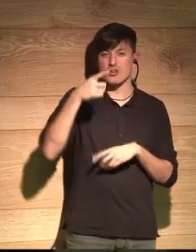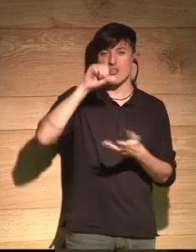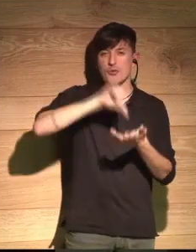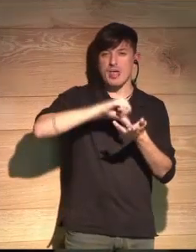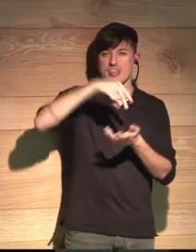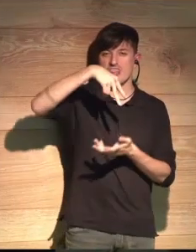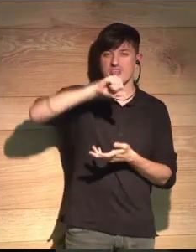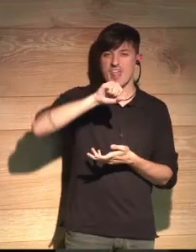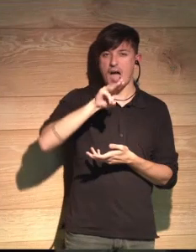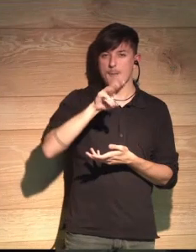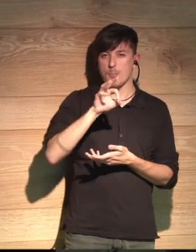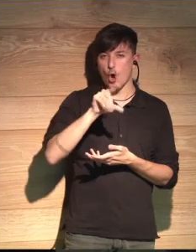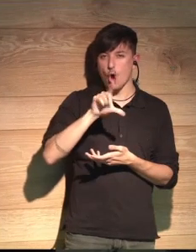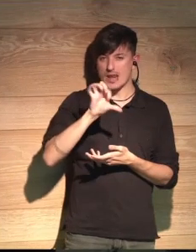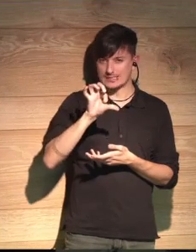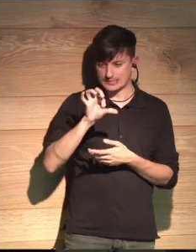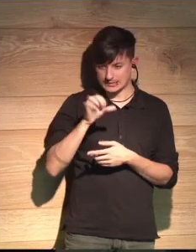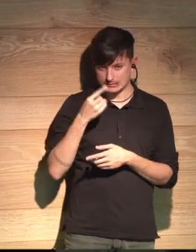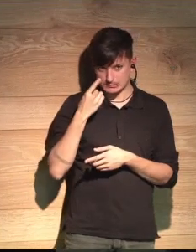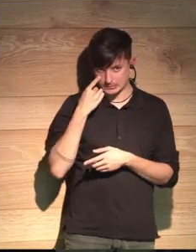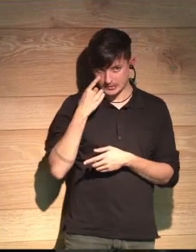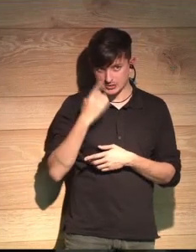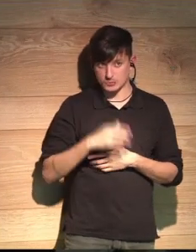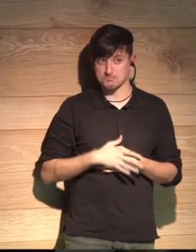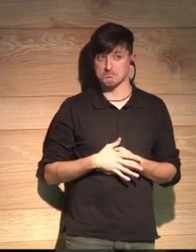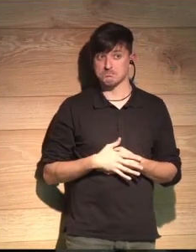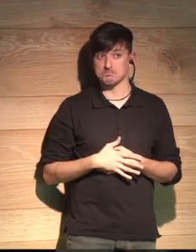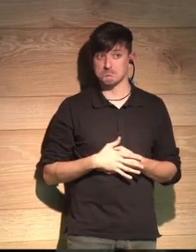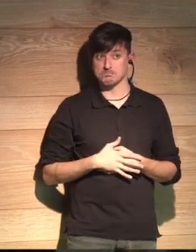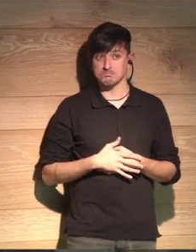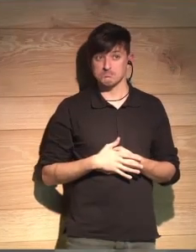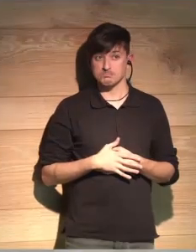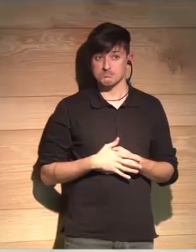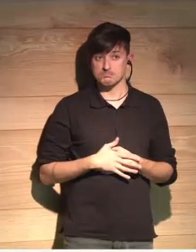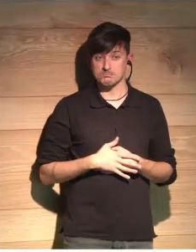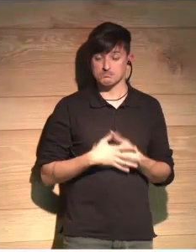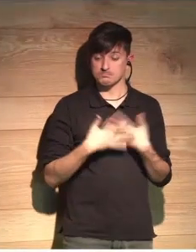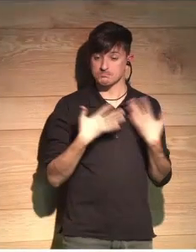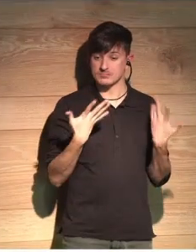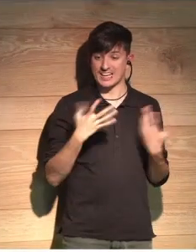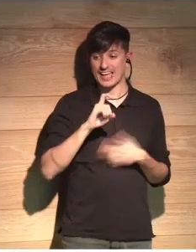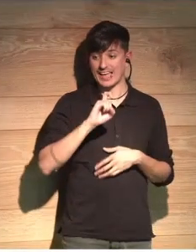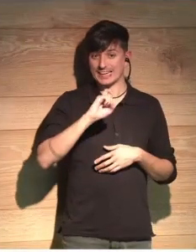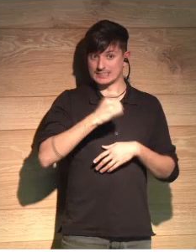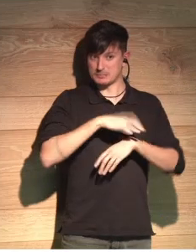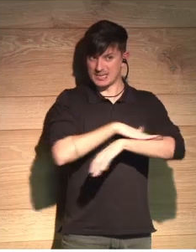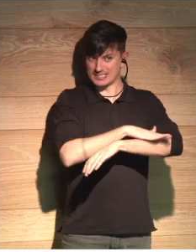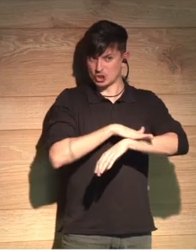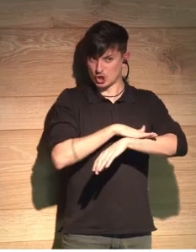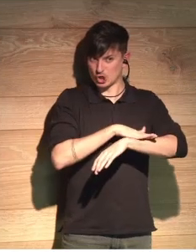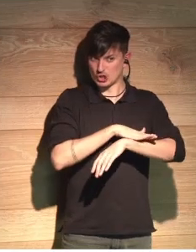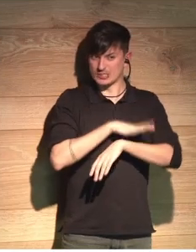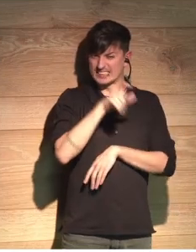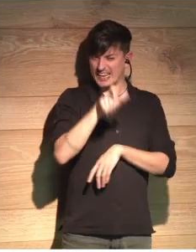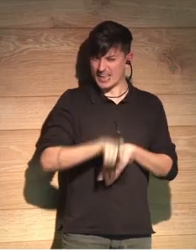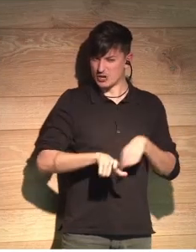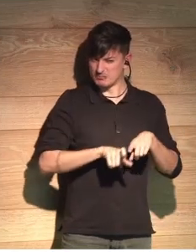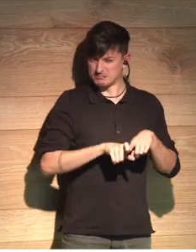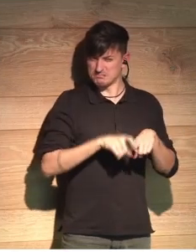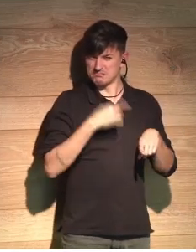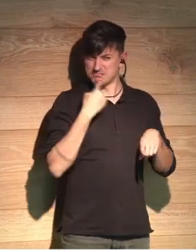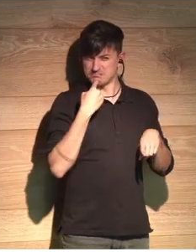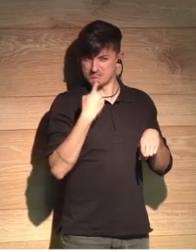I'm Italian, but I need to tell you the former Italian minister once said that in Milan traffic lights are instructions, in Rome there are suggestions, in Naples